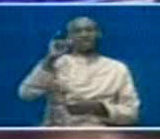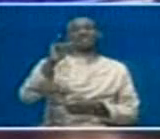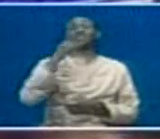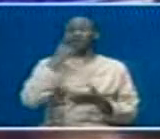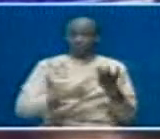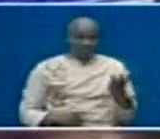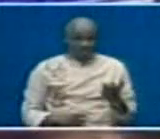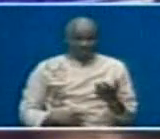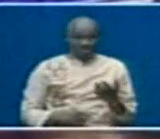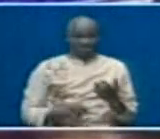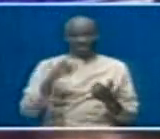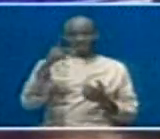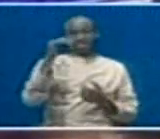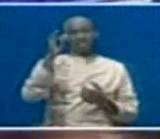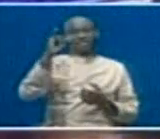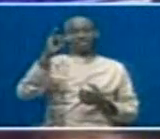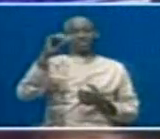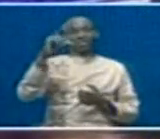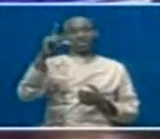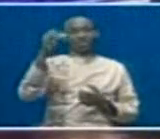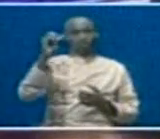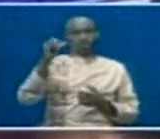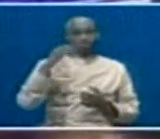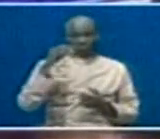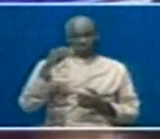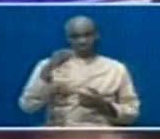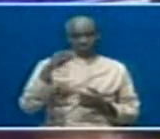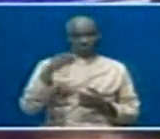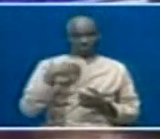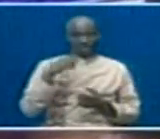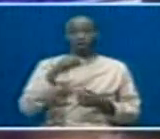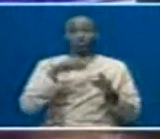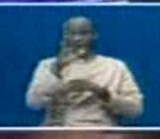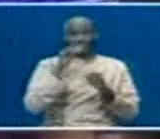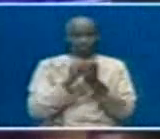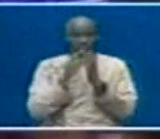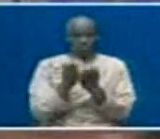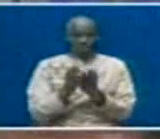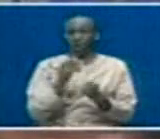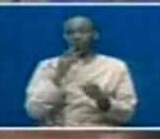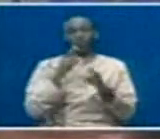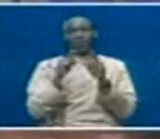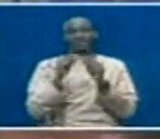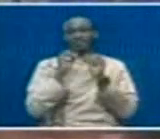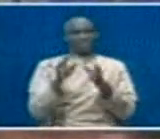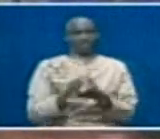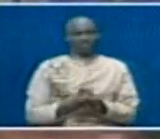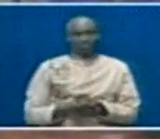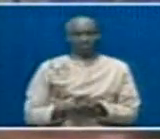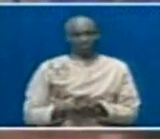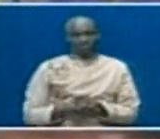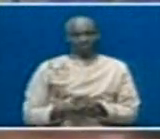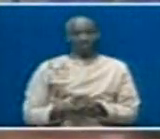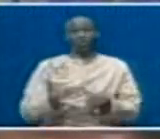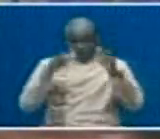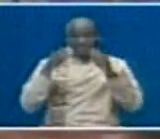says, Kilio Chahaki, and now your book, Jeff. No words. Hey, man. Hey, hey, wait